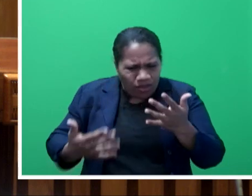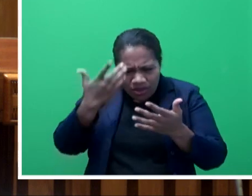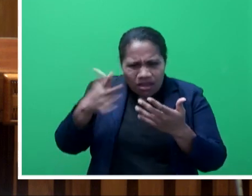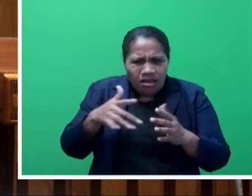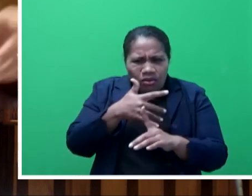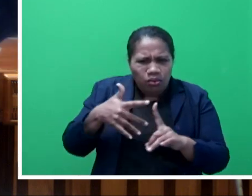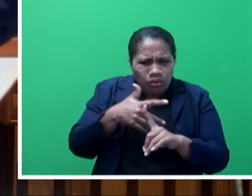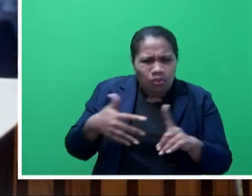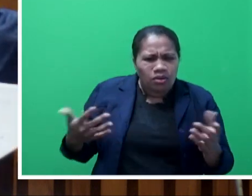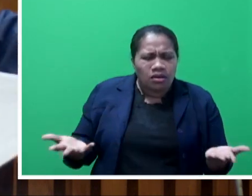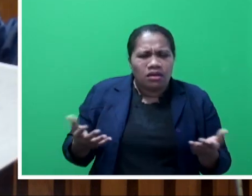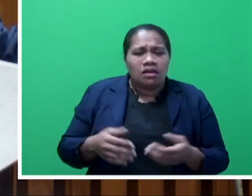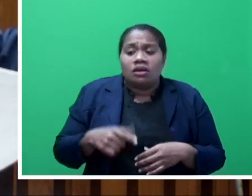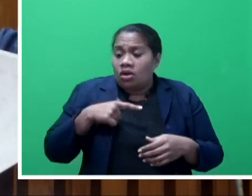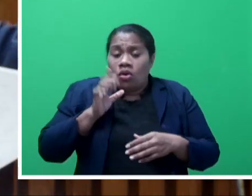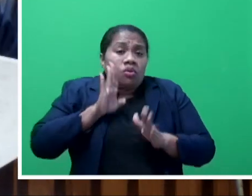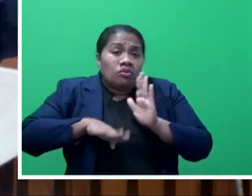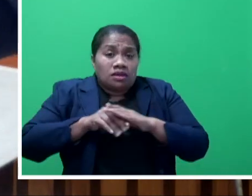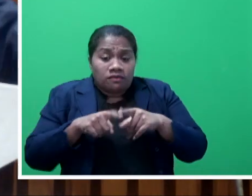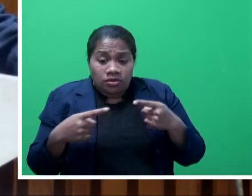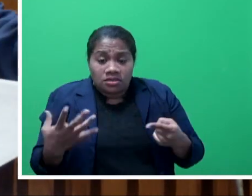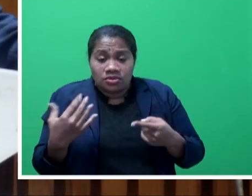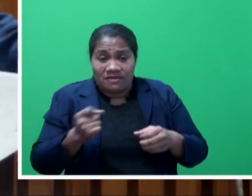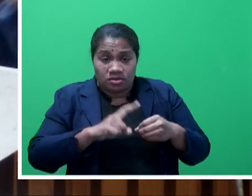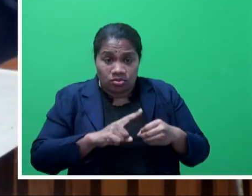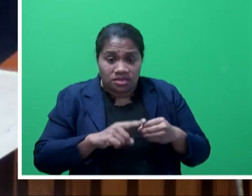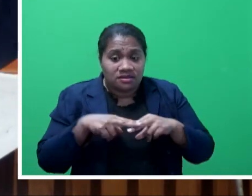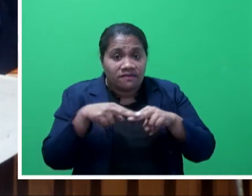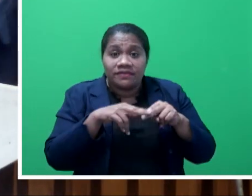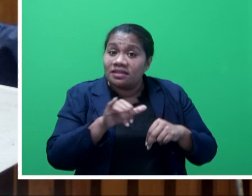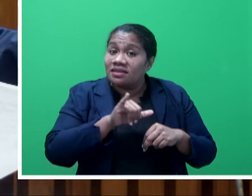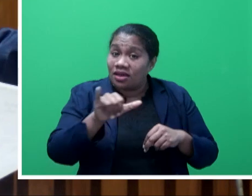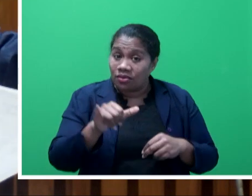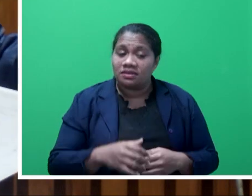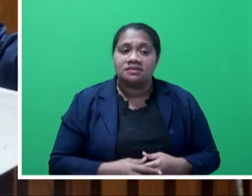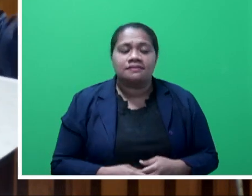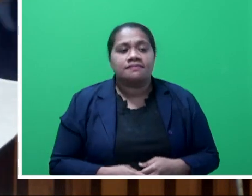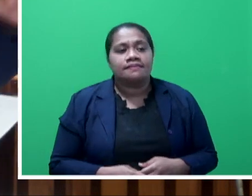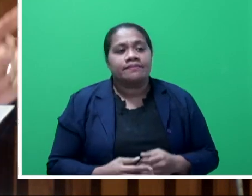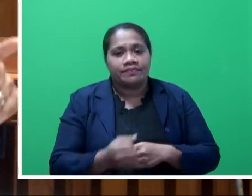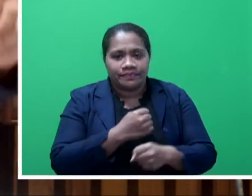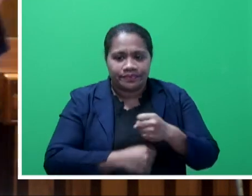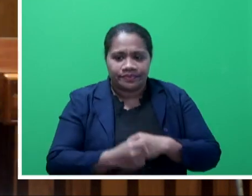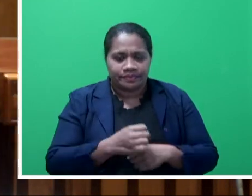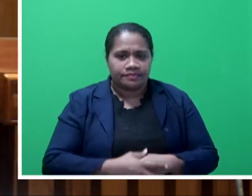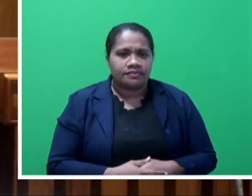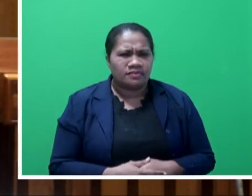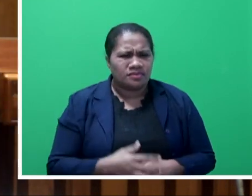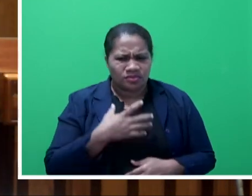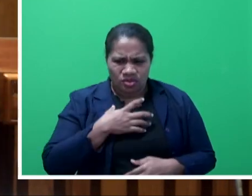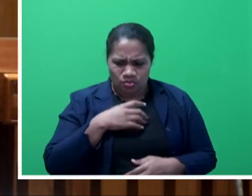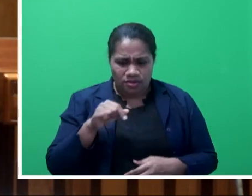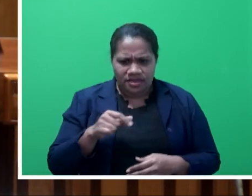in Qantas. When, Mr. Speaker, sir, Fiji Airways management became a lot more proactive, they found a number of